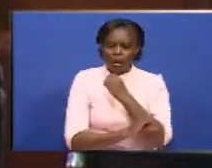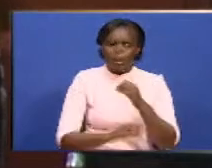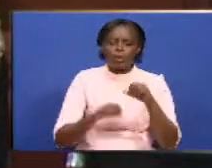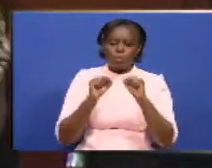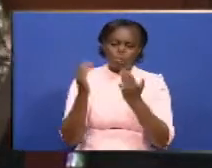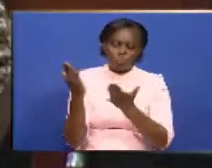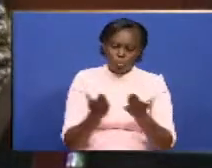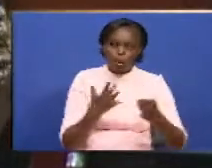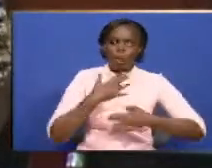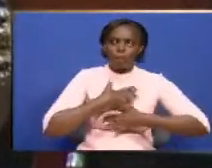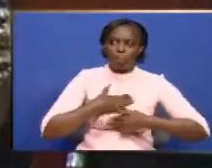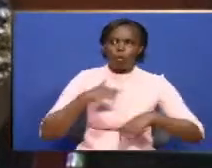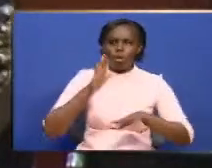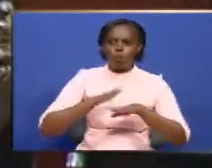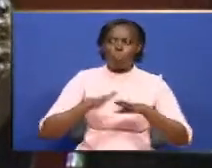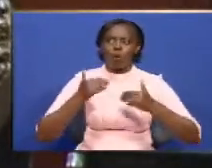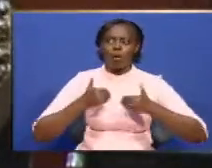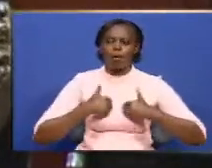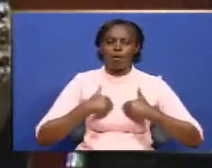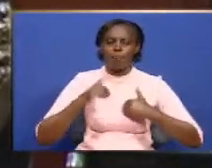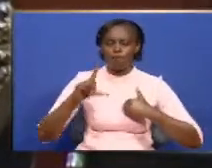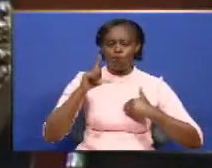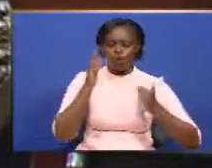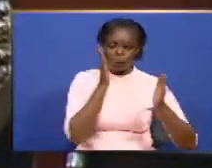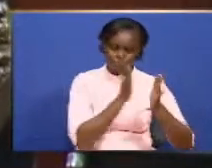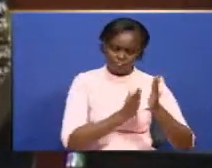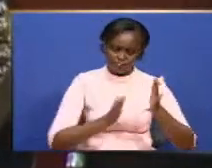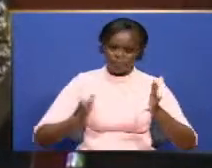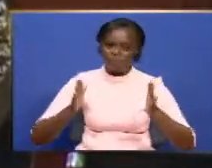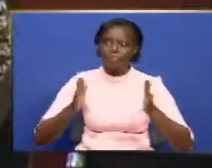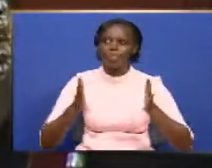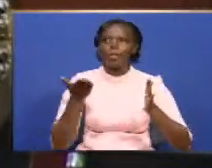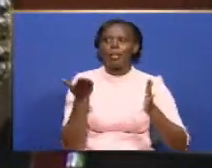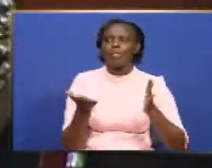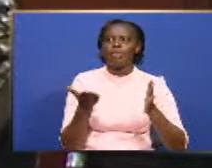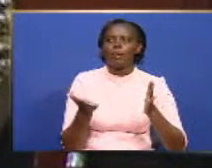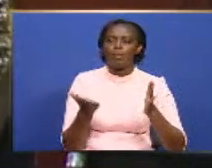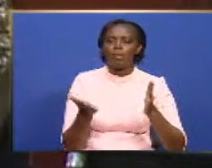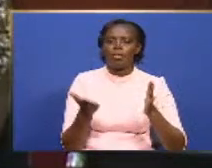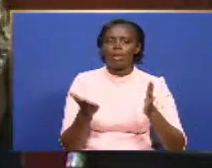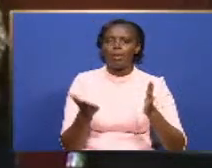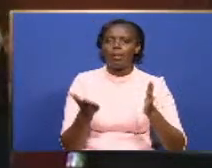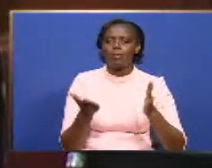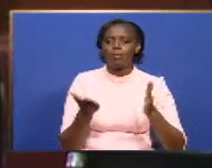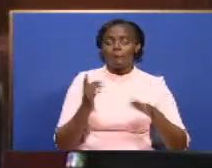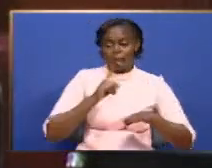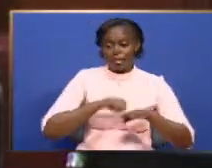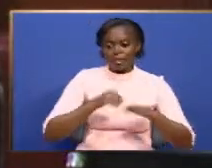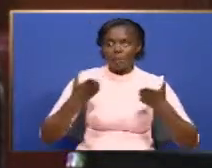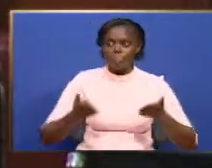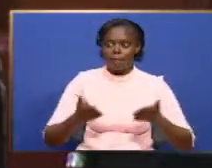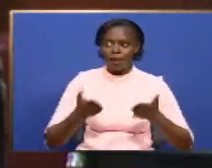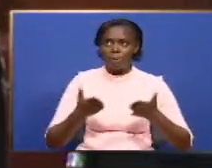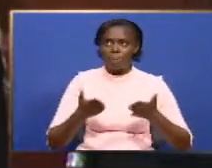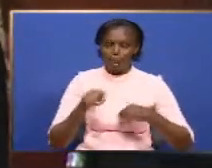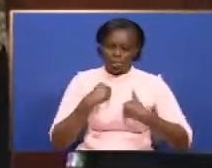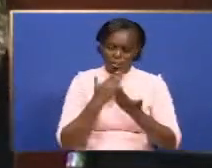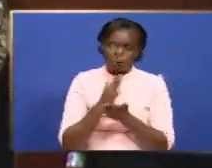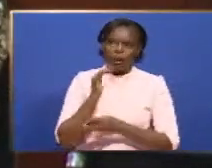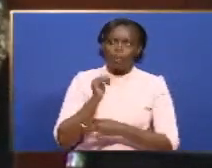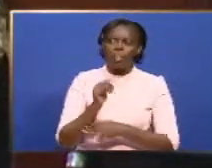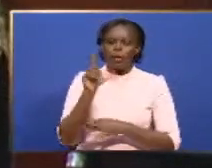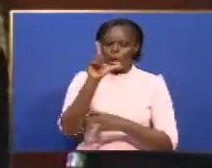host, it's good we have law and order in place. It's high time we ensure that